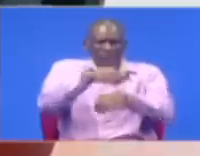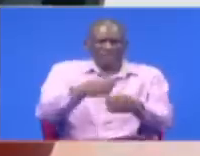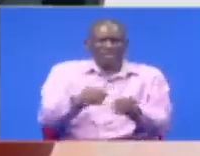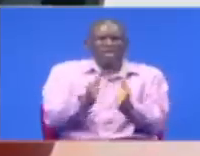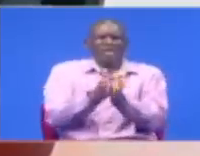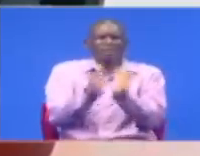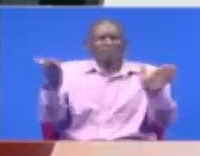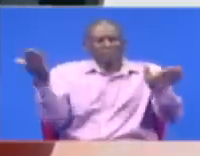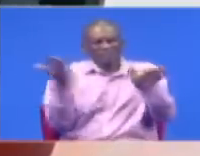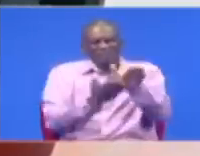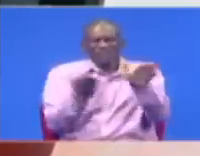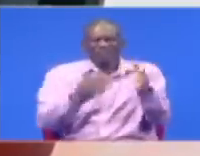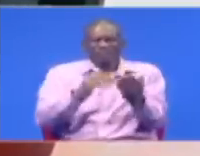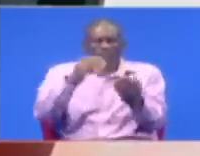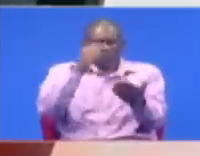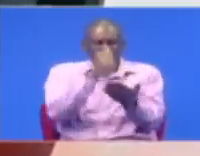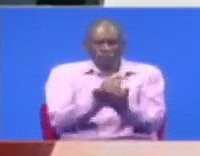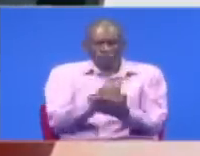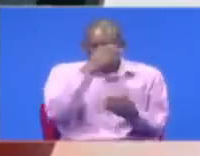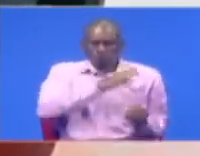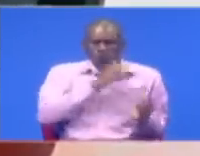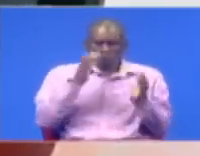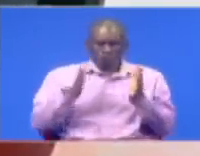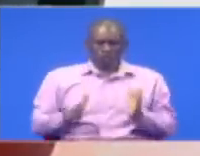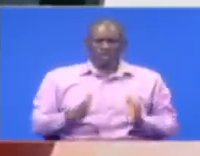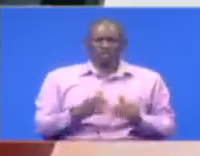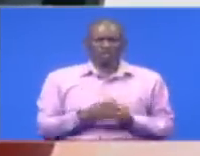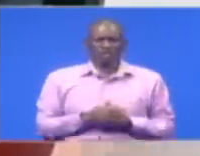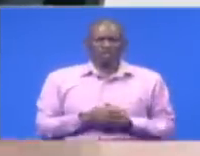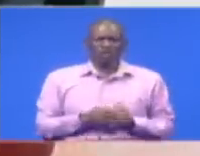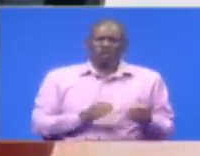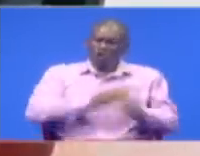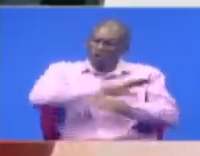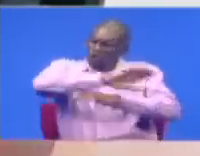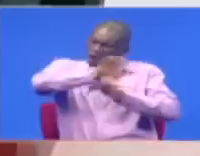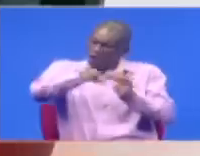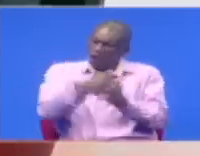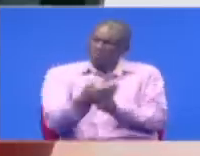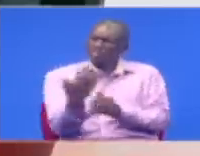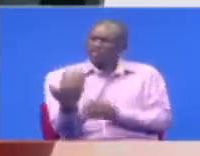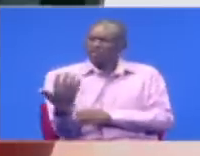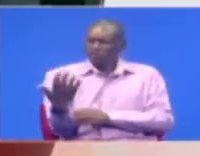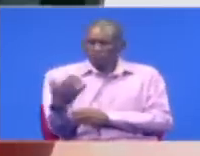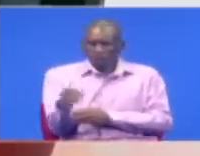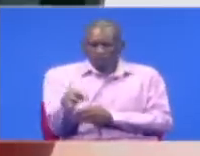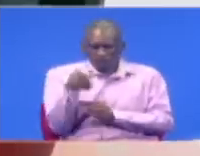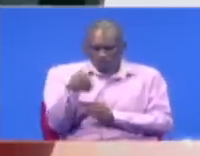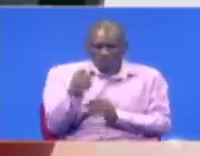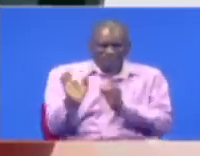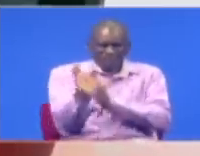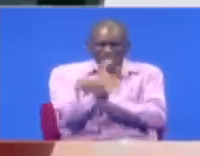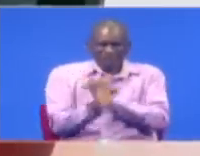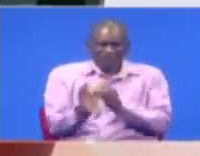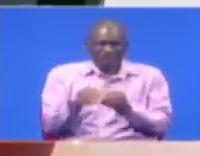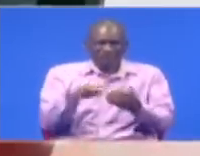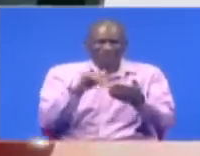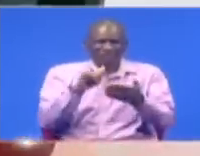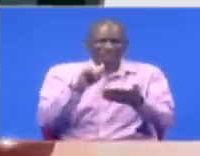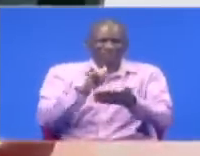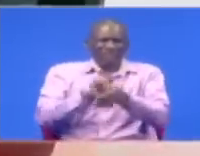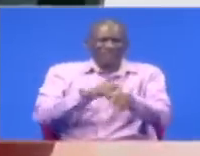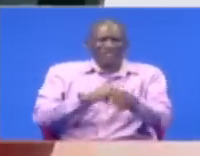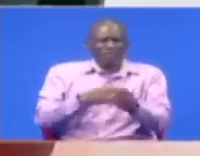Records Office because commissioners, all the documents of this republic during the colony